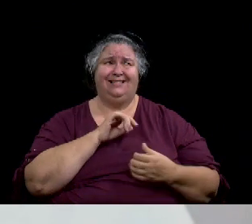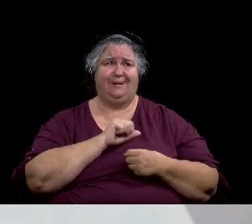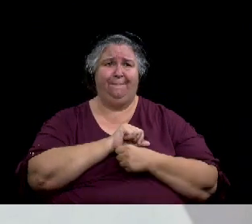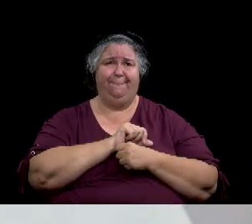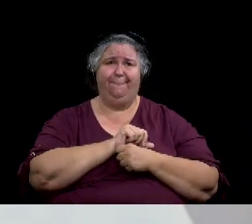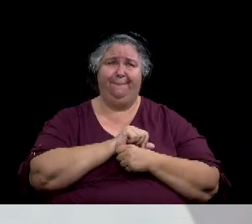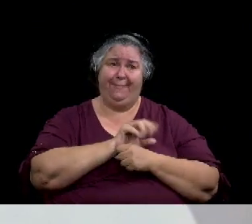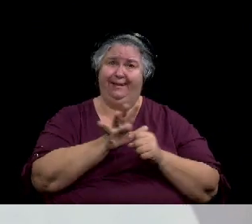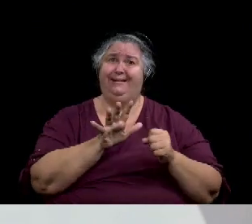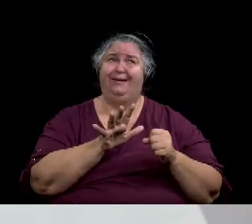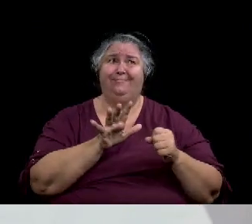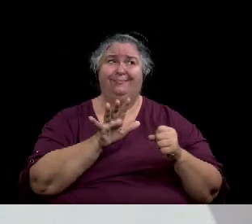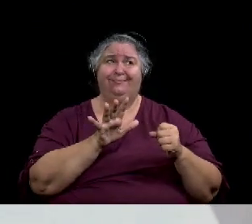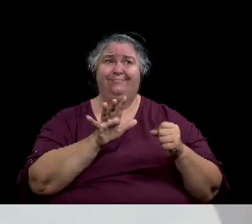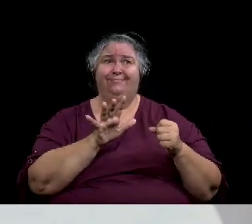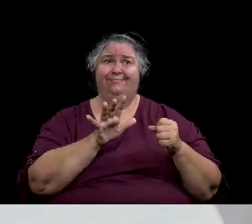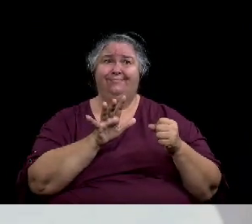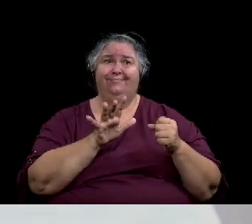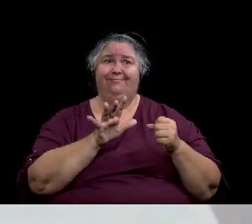and